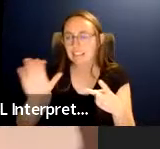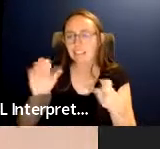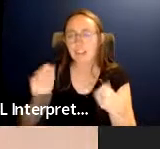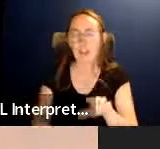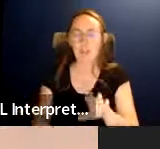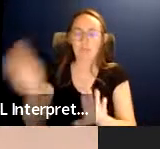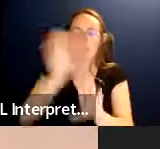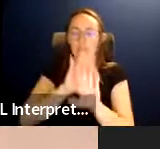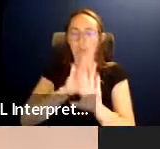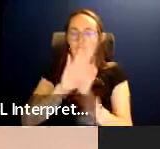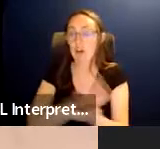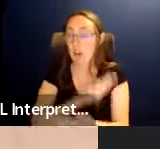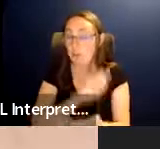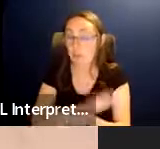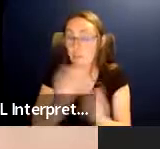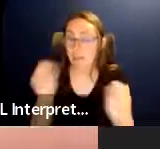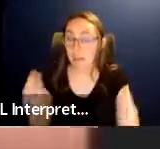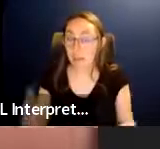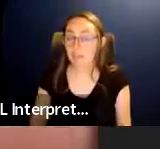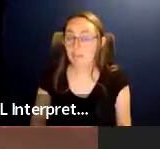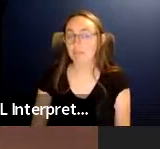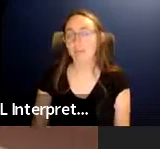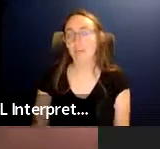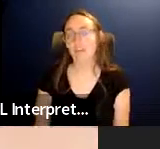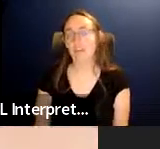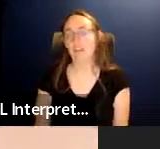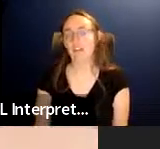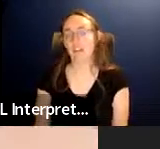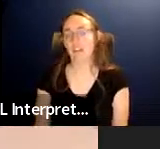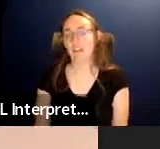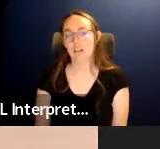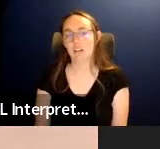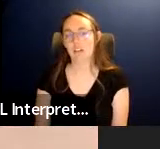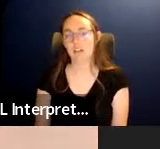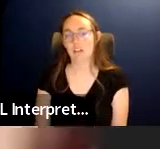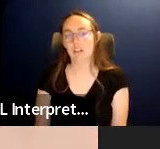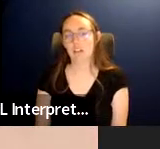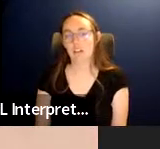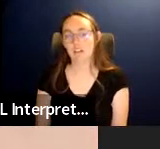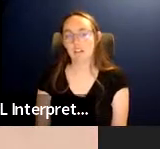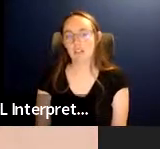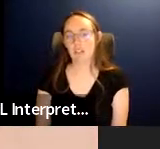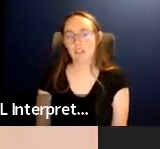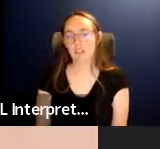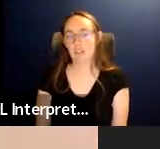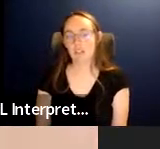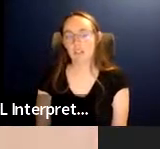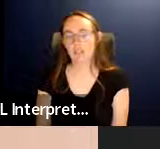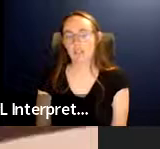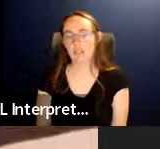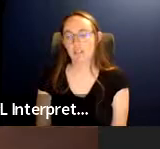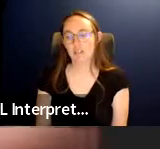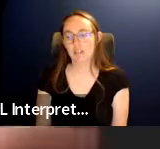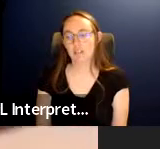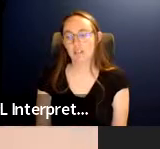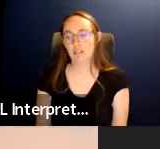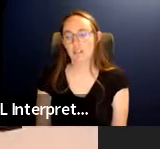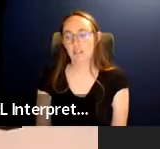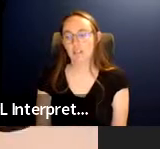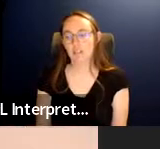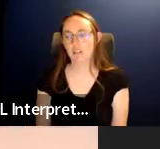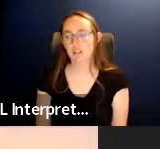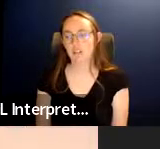holder. So you can see where it comes all the way up, right? So another thing that you can